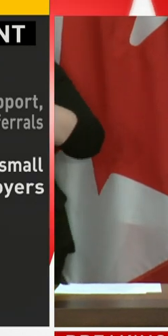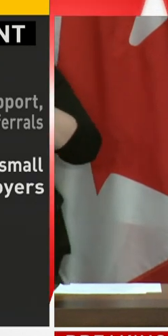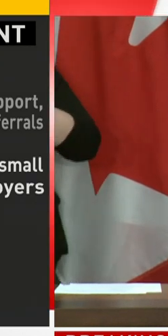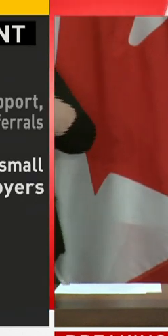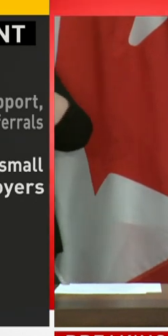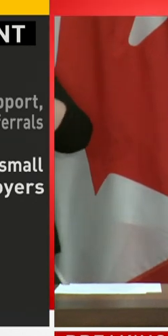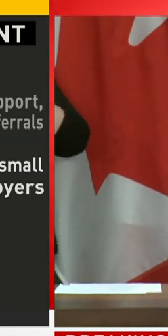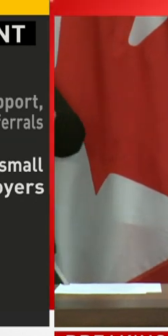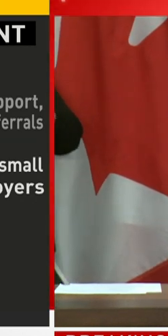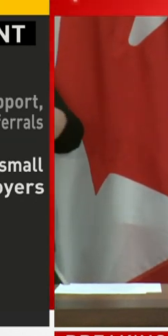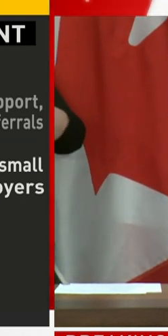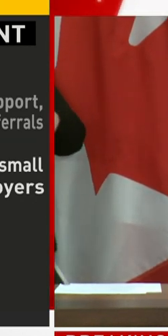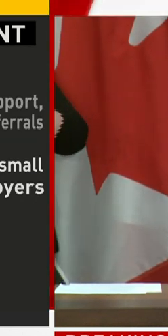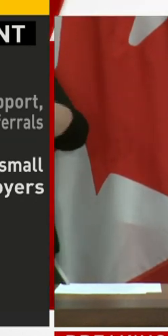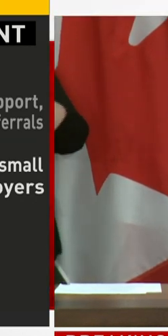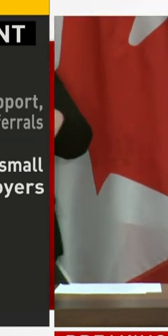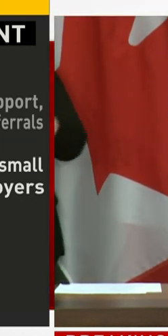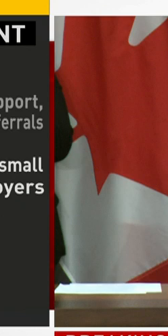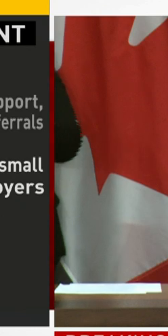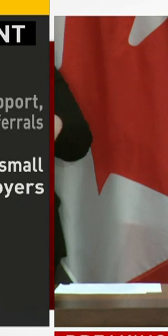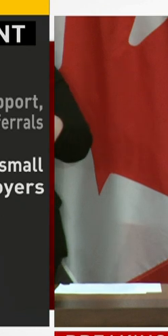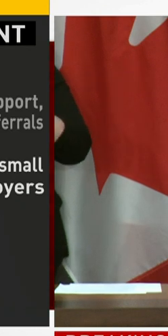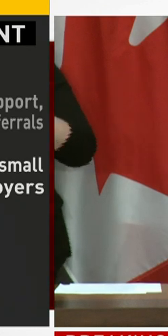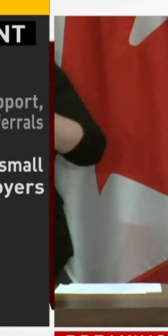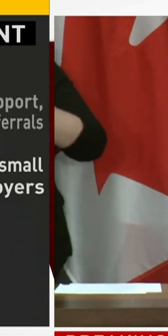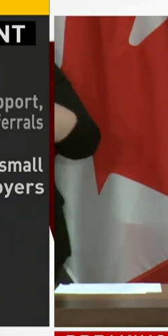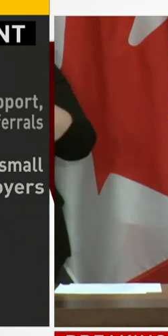free trade, which is very important for our economy. Thank you.